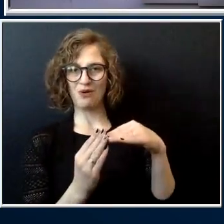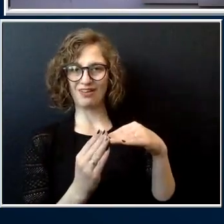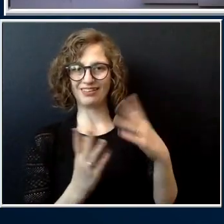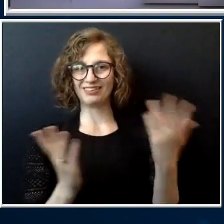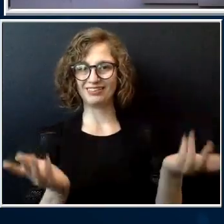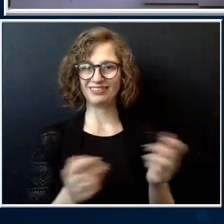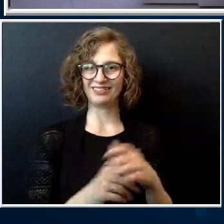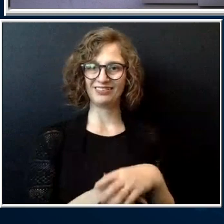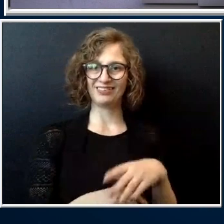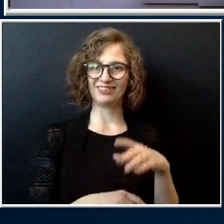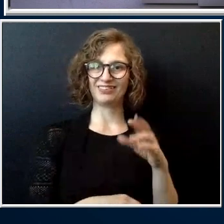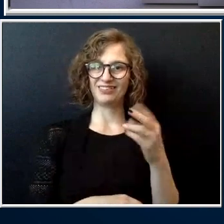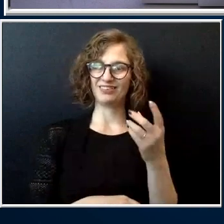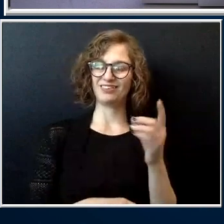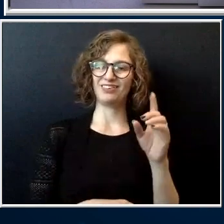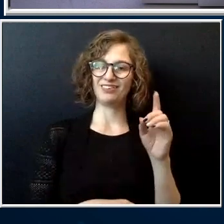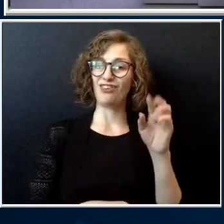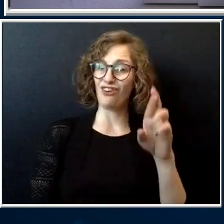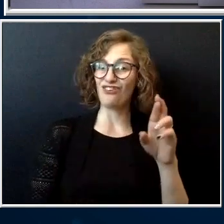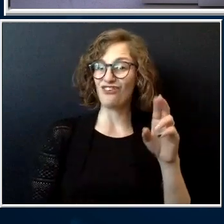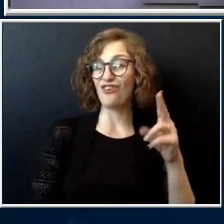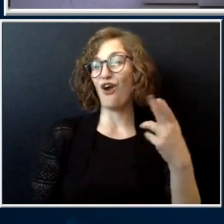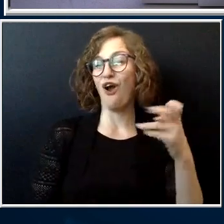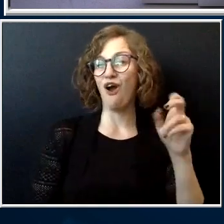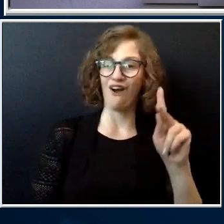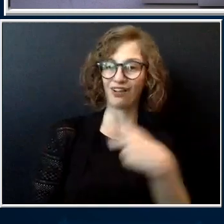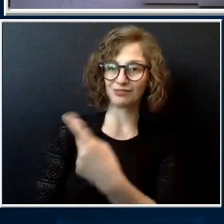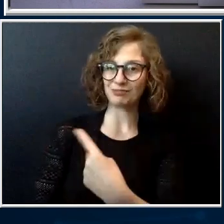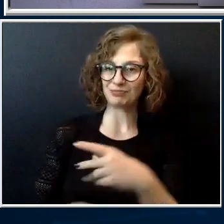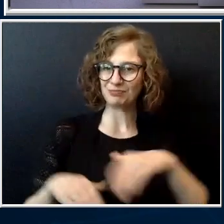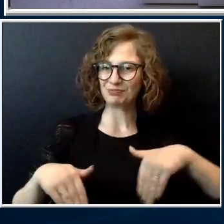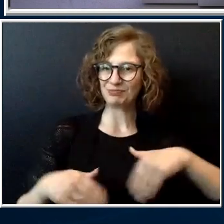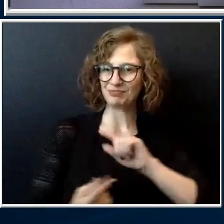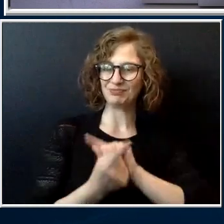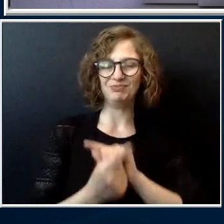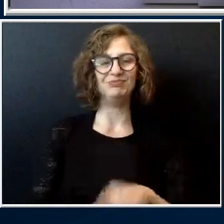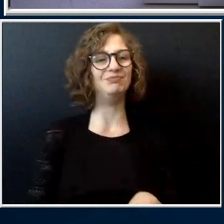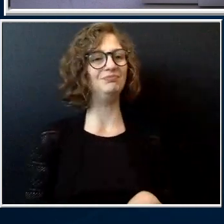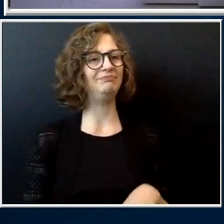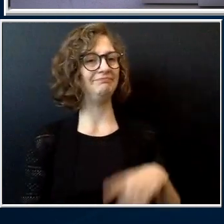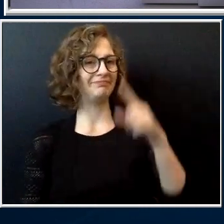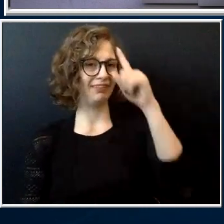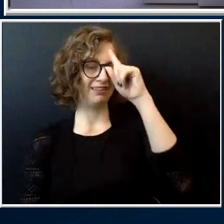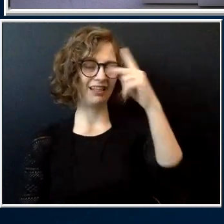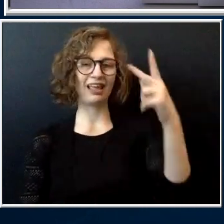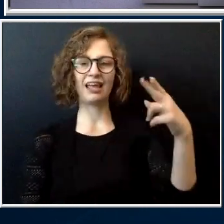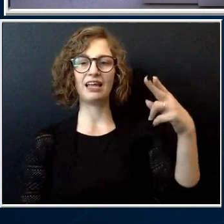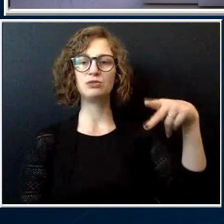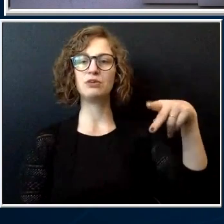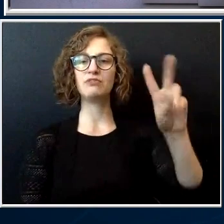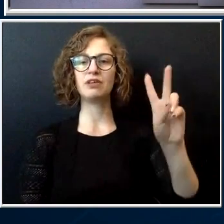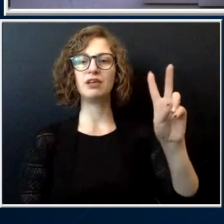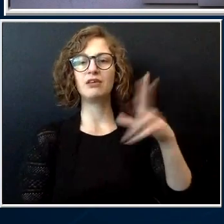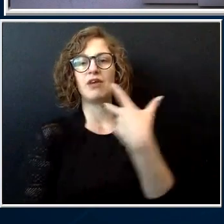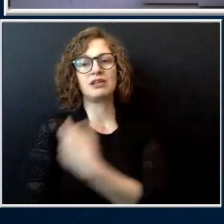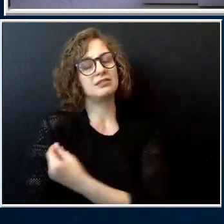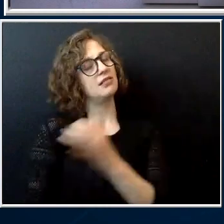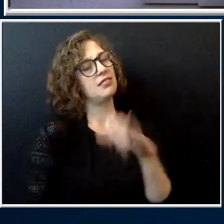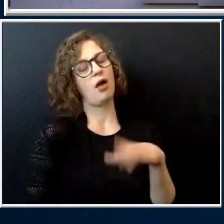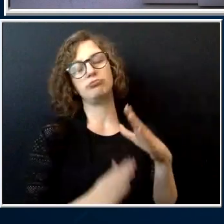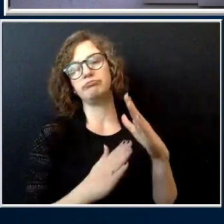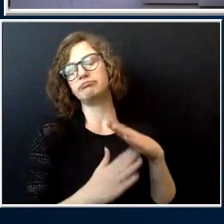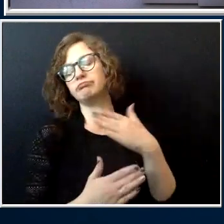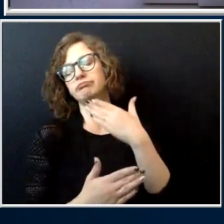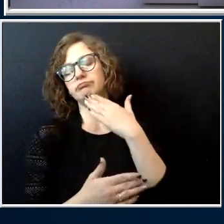to meet yet. I think the HPV vaccine was our greatest vaccine to date, showing